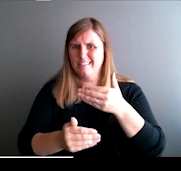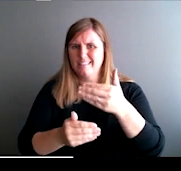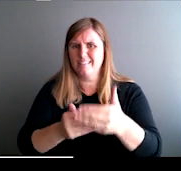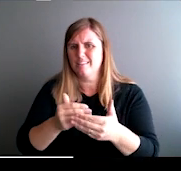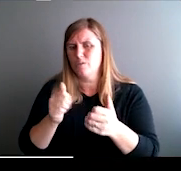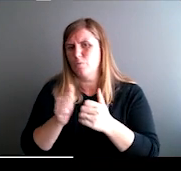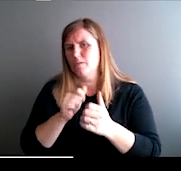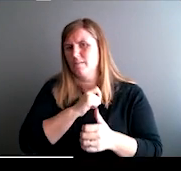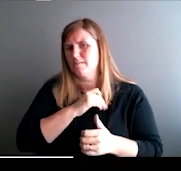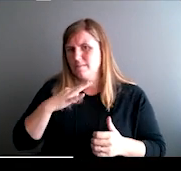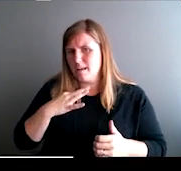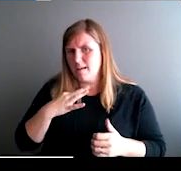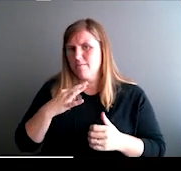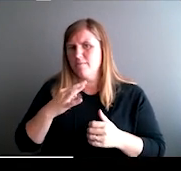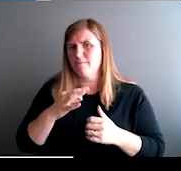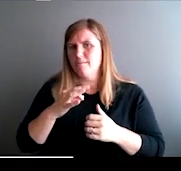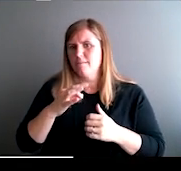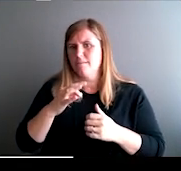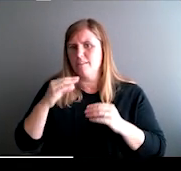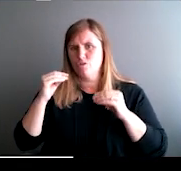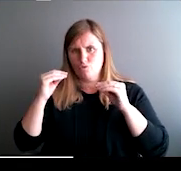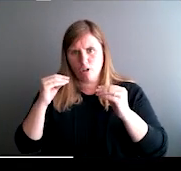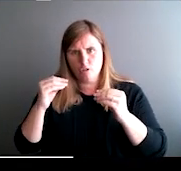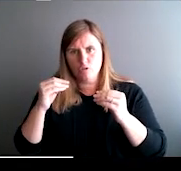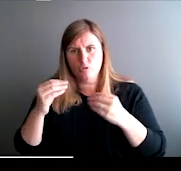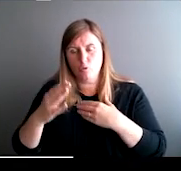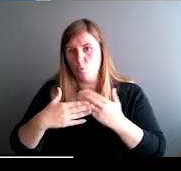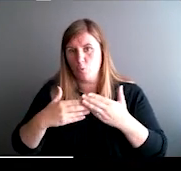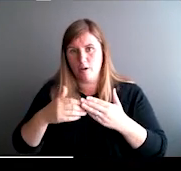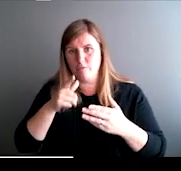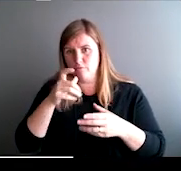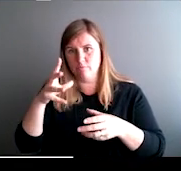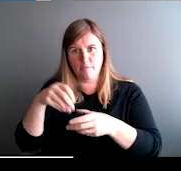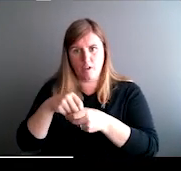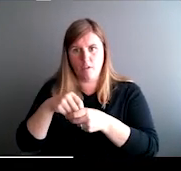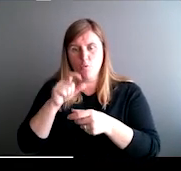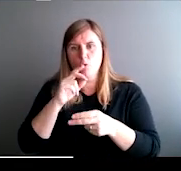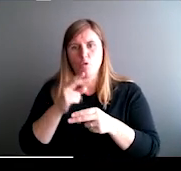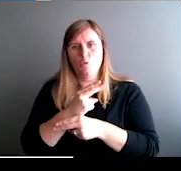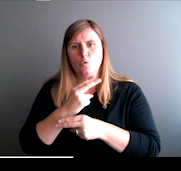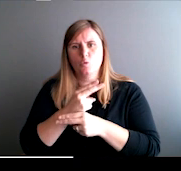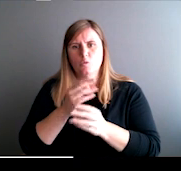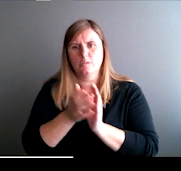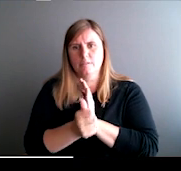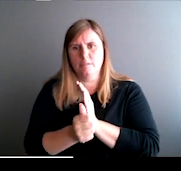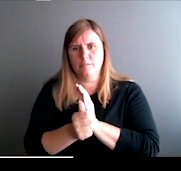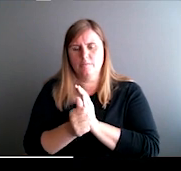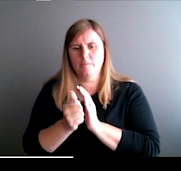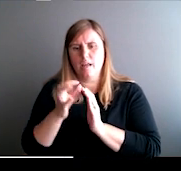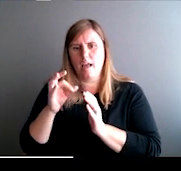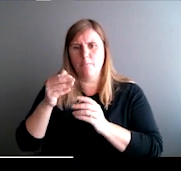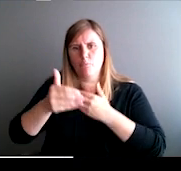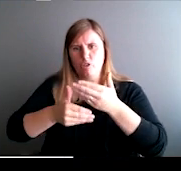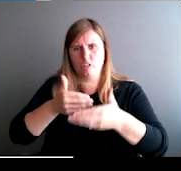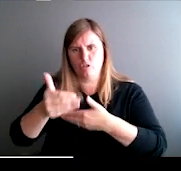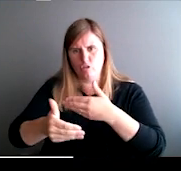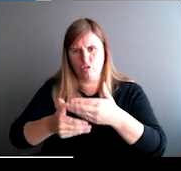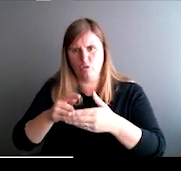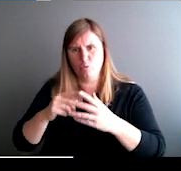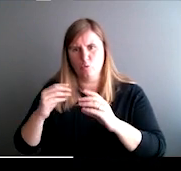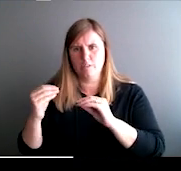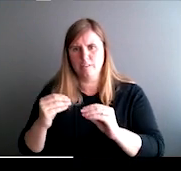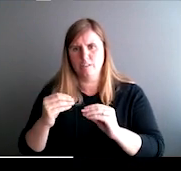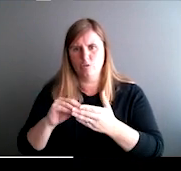with staff, with instructors, whoever it may be, who are going to use these skills, use these procedures to